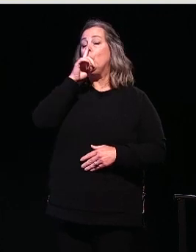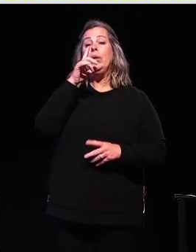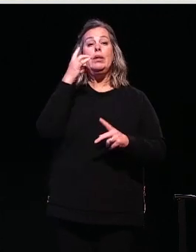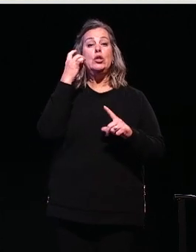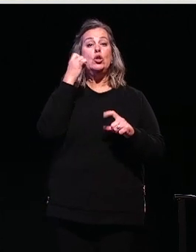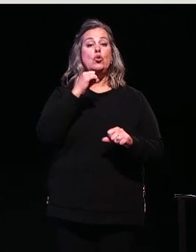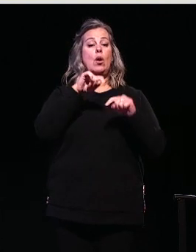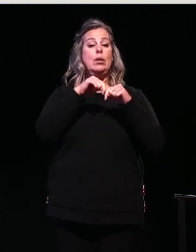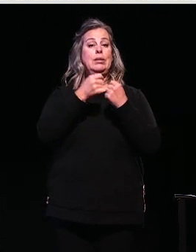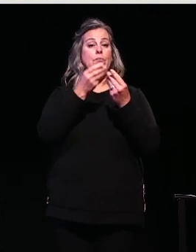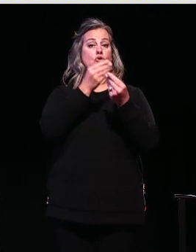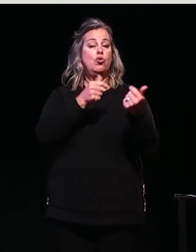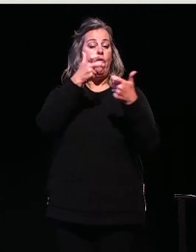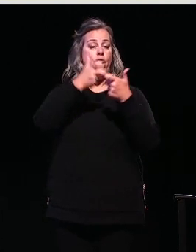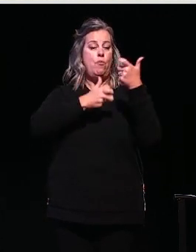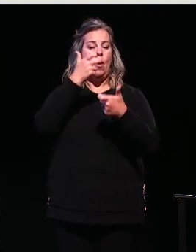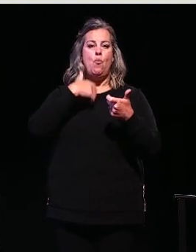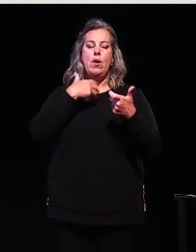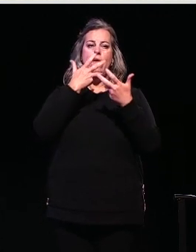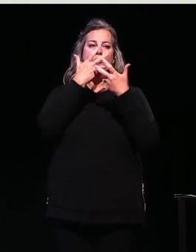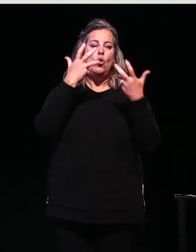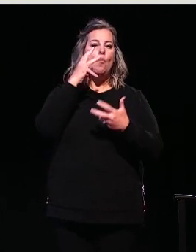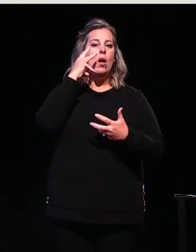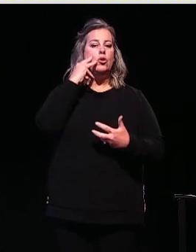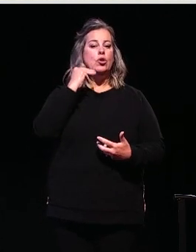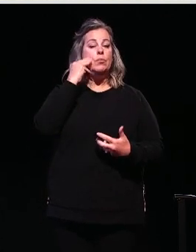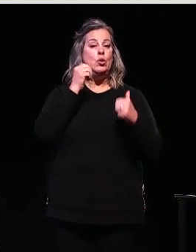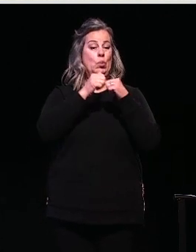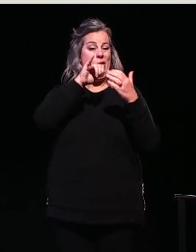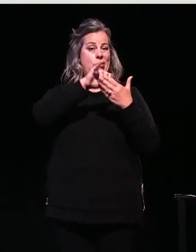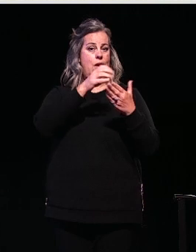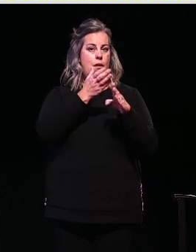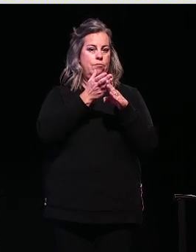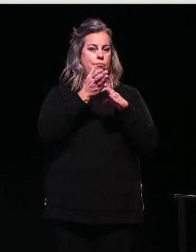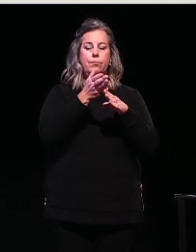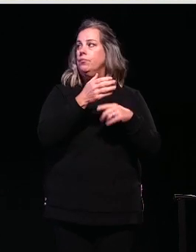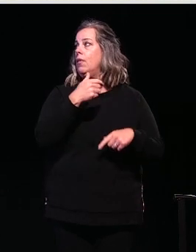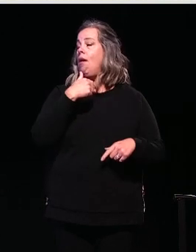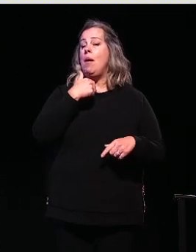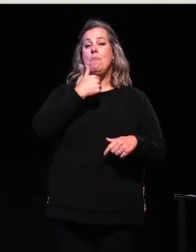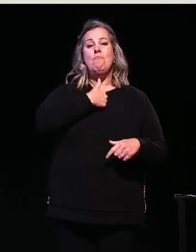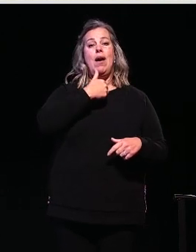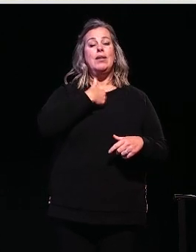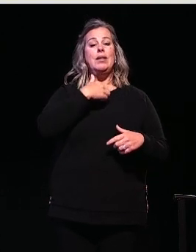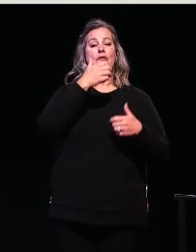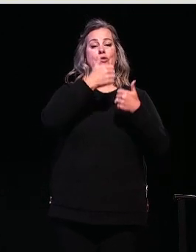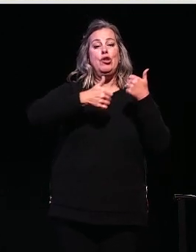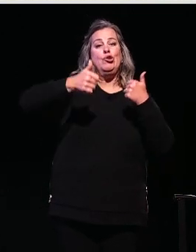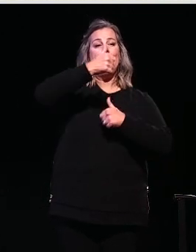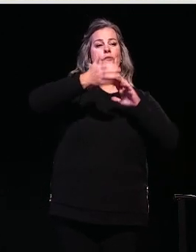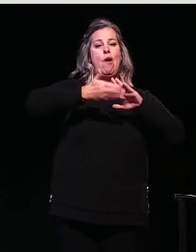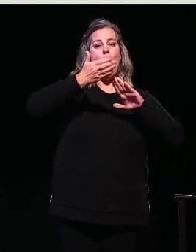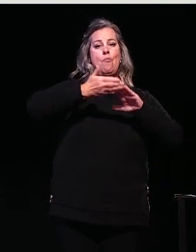problem. We have decades of experience in this space. I'm Ulrich Soderstrom. I'm the Chief Operations Officer. I